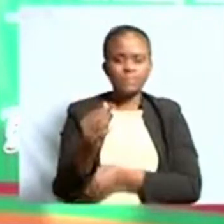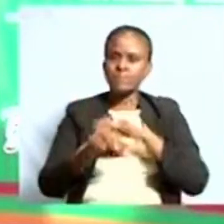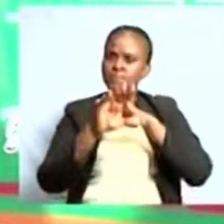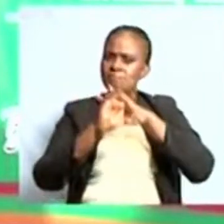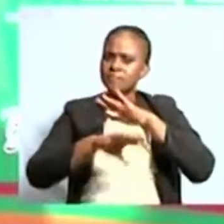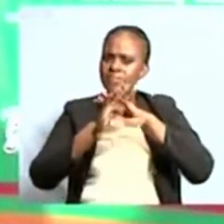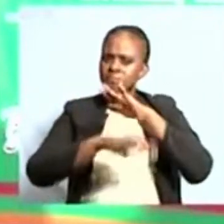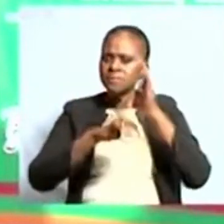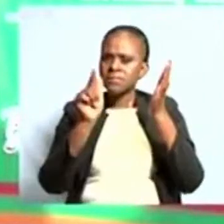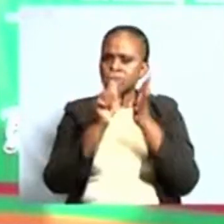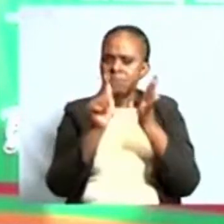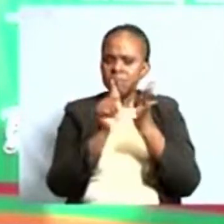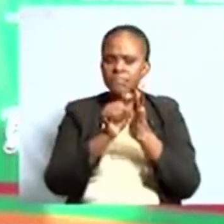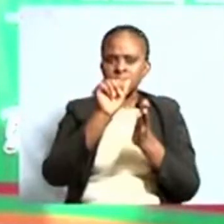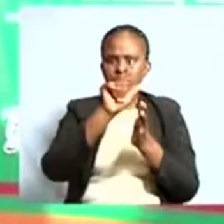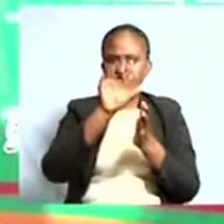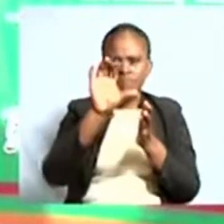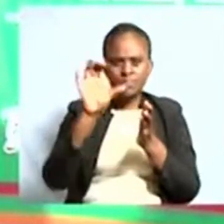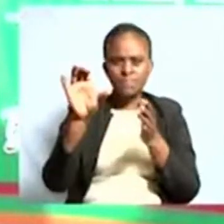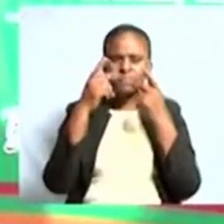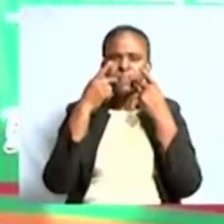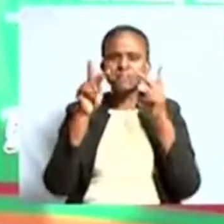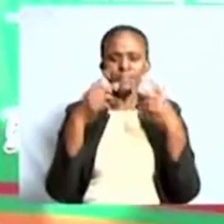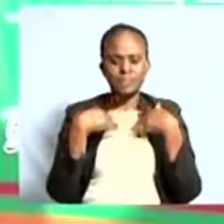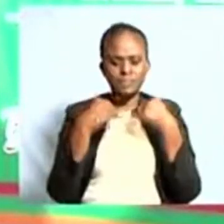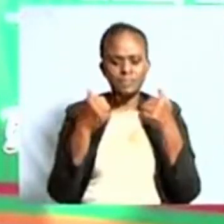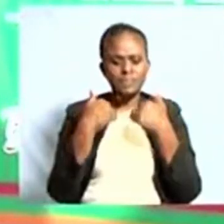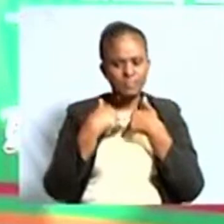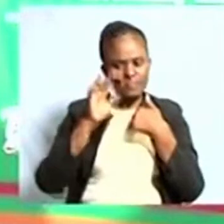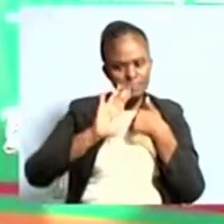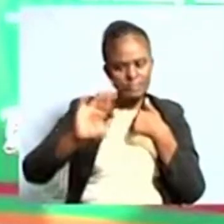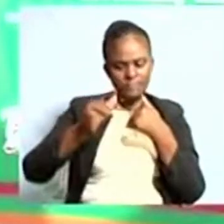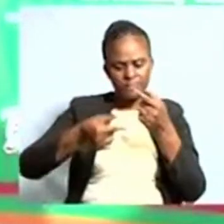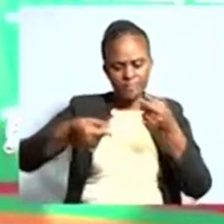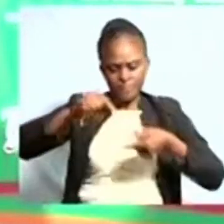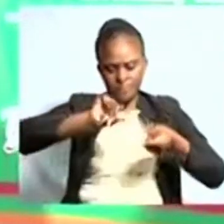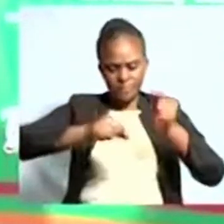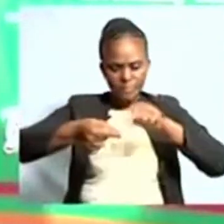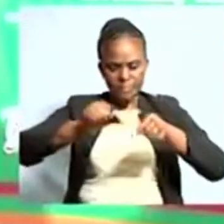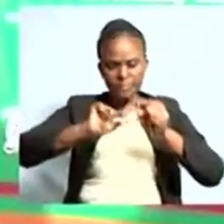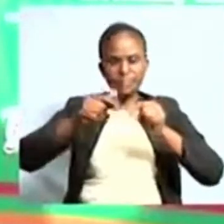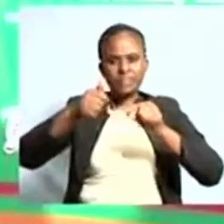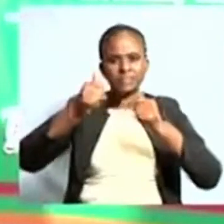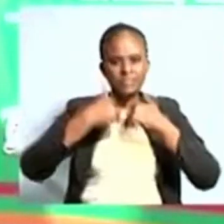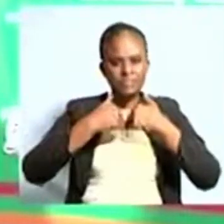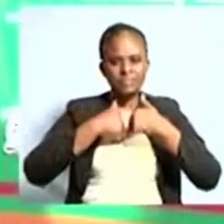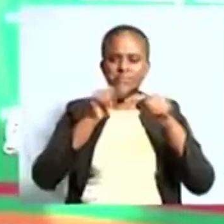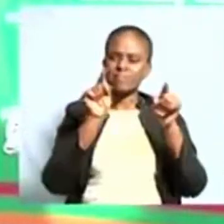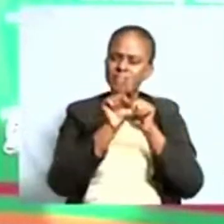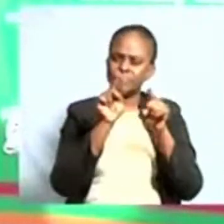under Lusaka City Council Public Health. They've got also a lab where we also subject